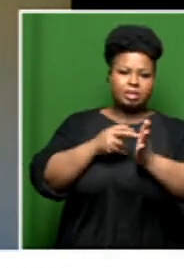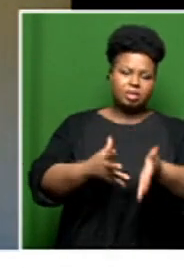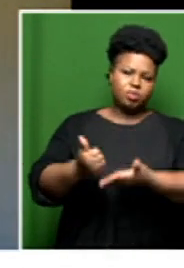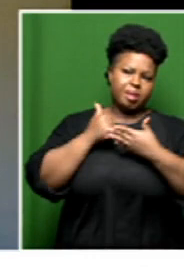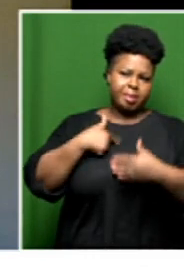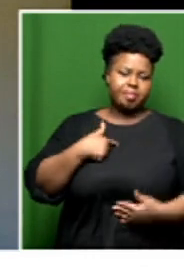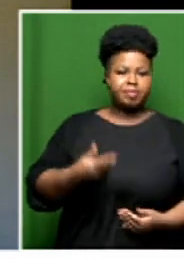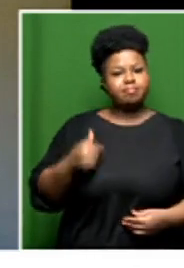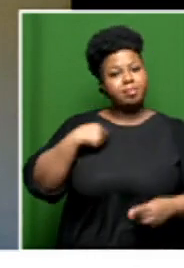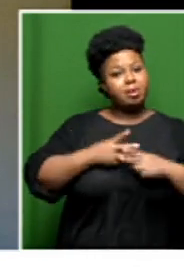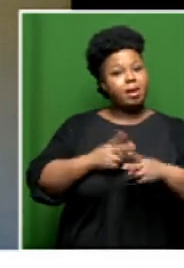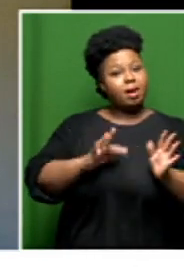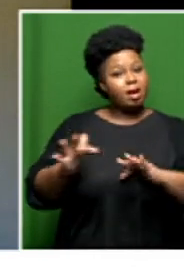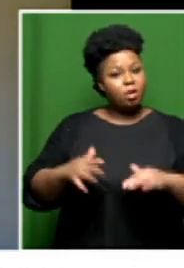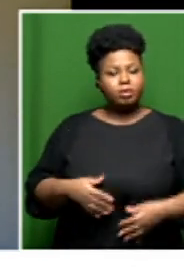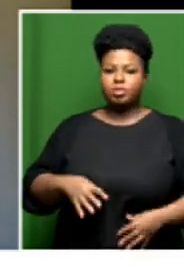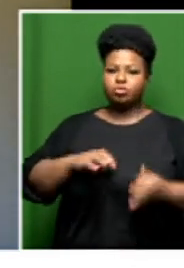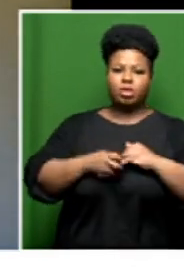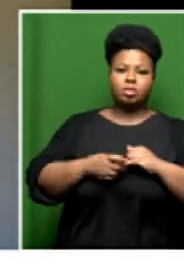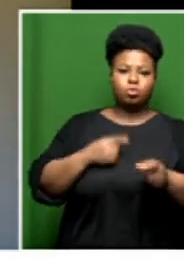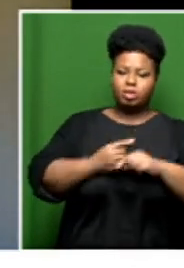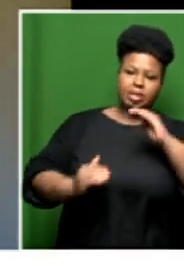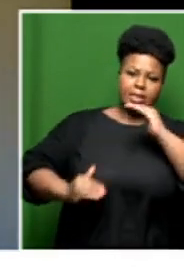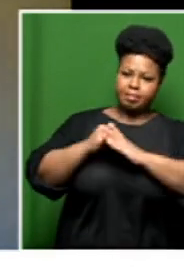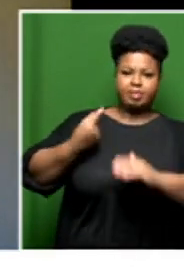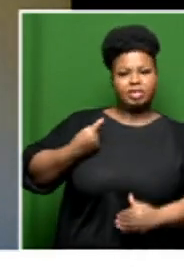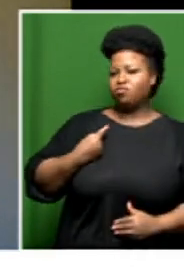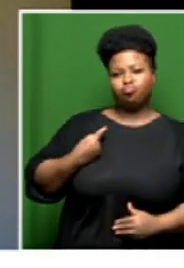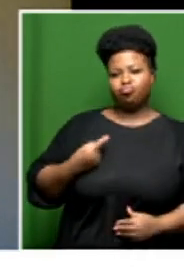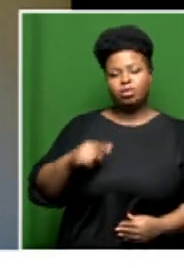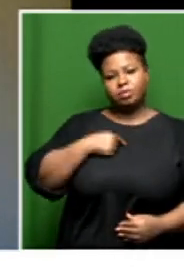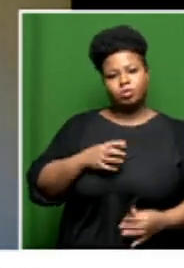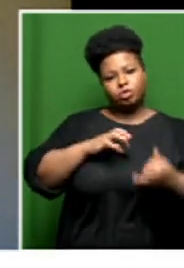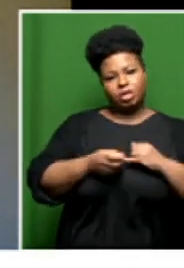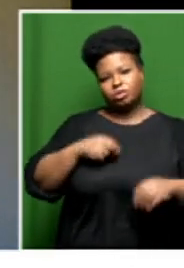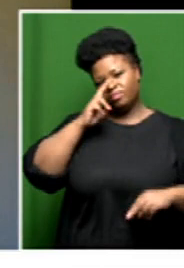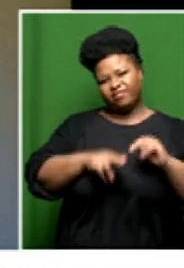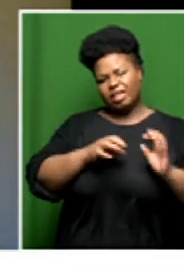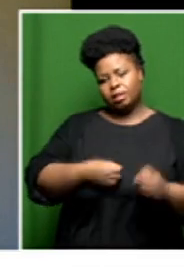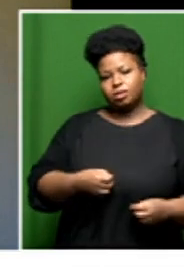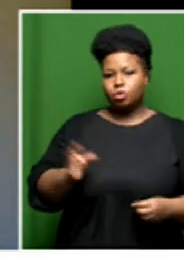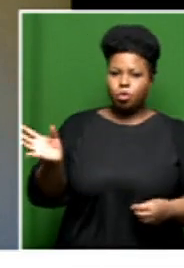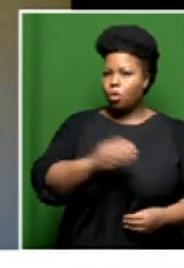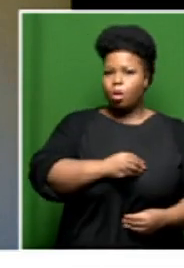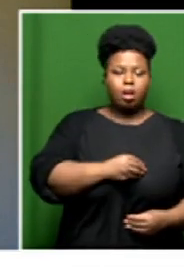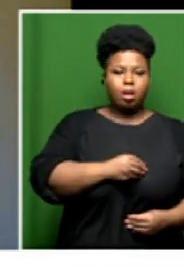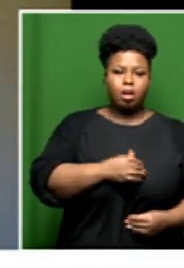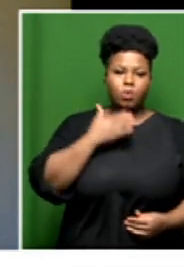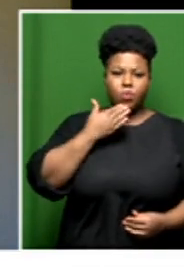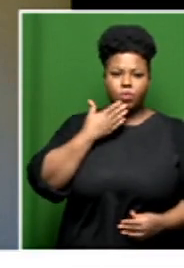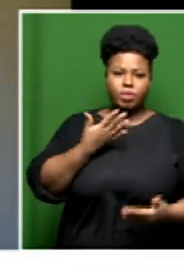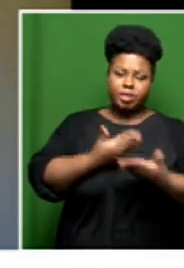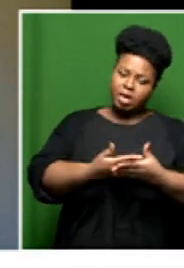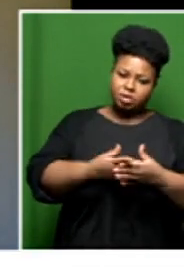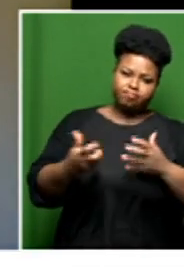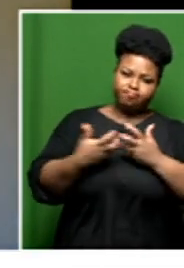my preparation is trying not to, well, not limiting myself and just yes. having everyone, you know, play their